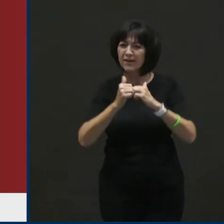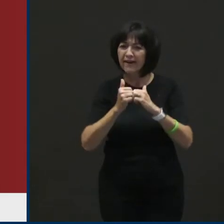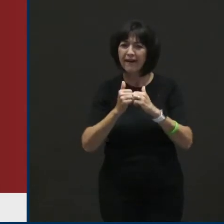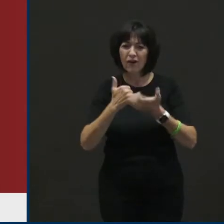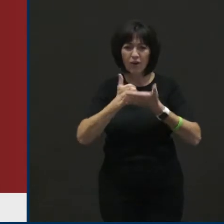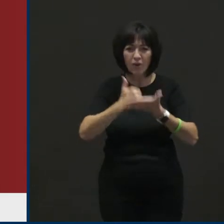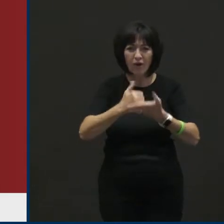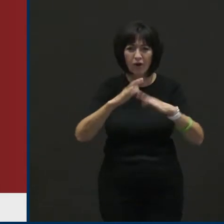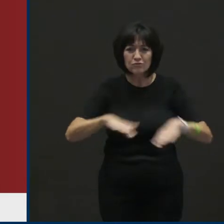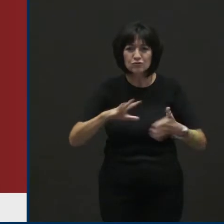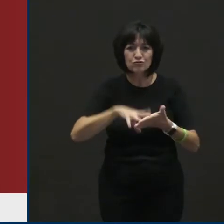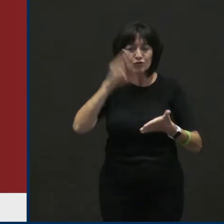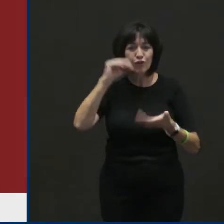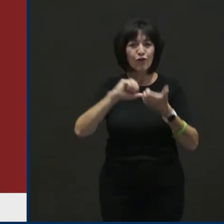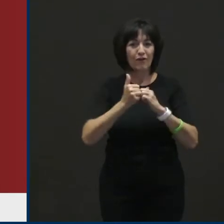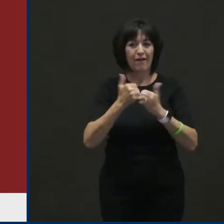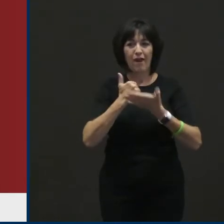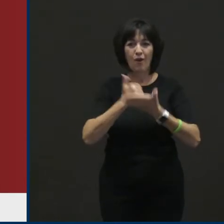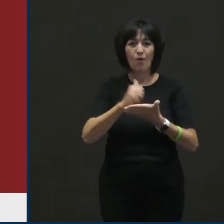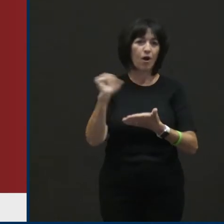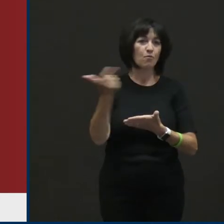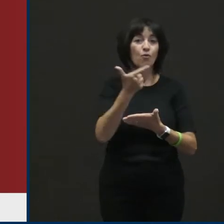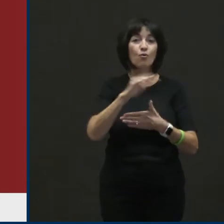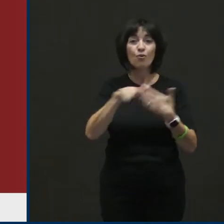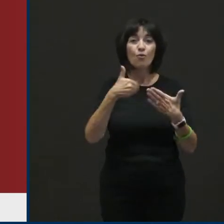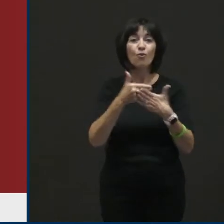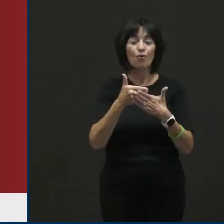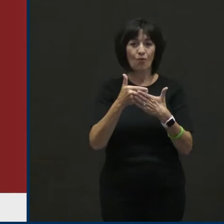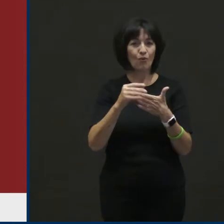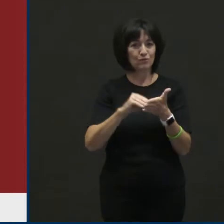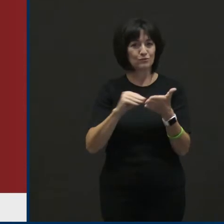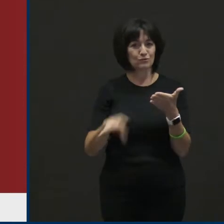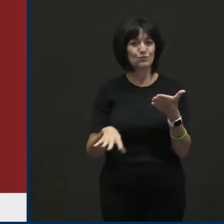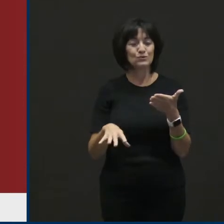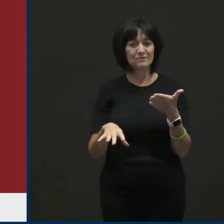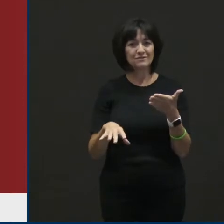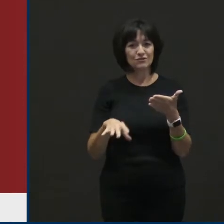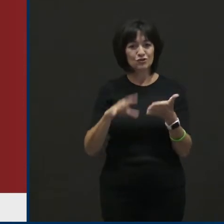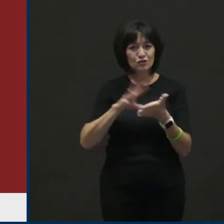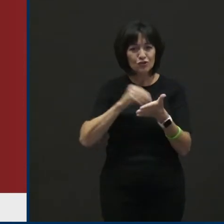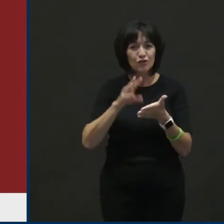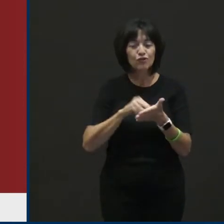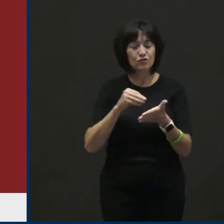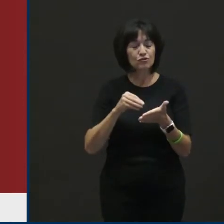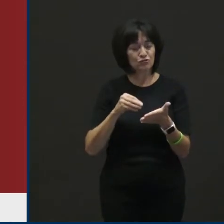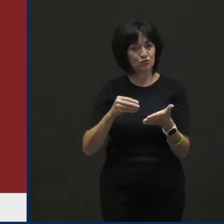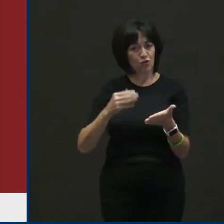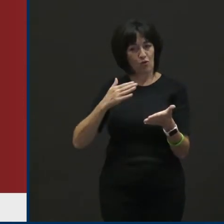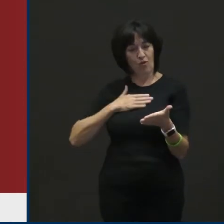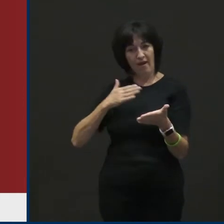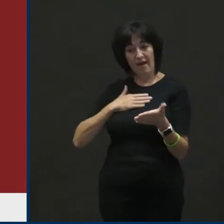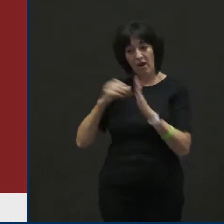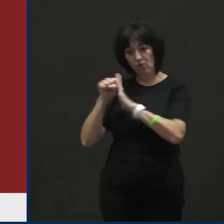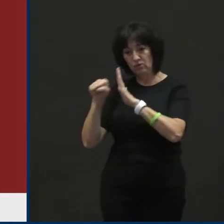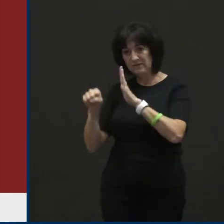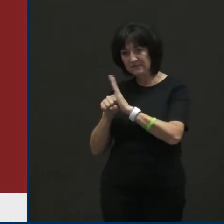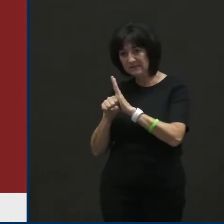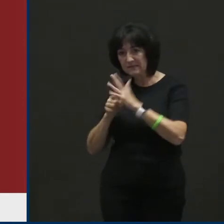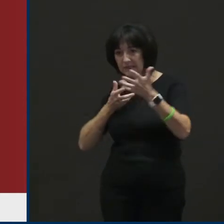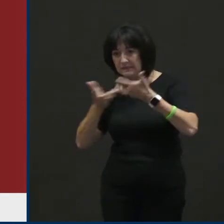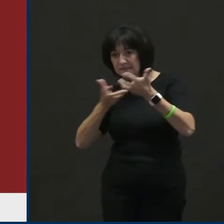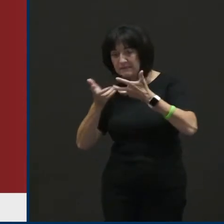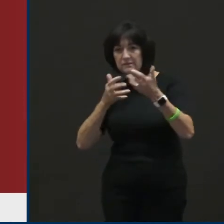both in the homes and in schools. We really had to ramp up on our side, the state backbone